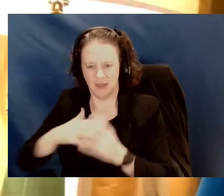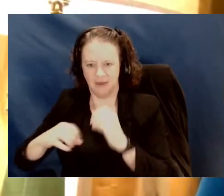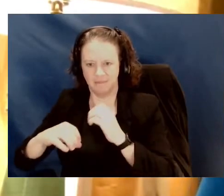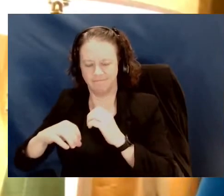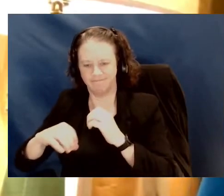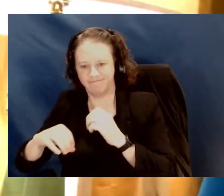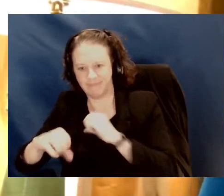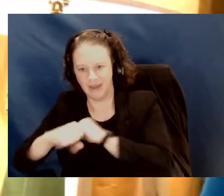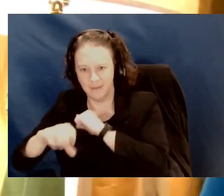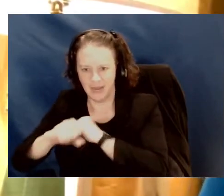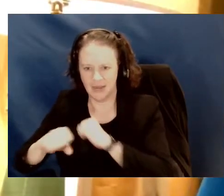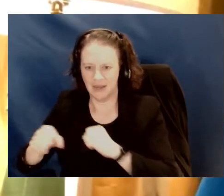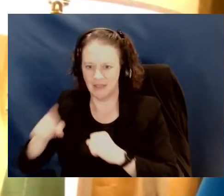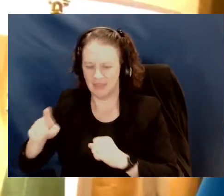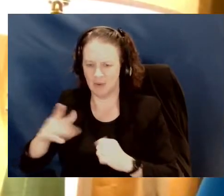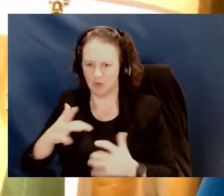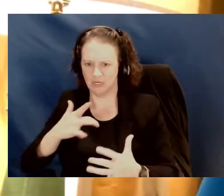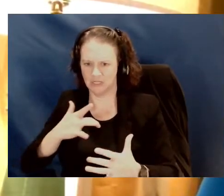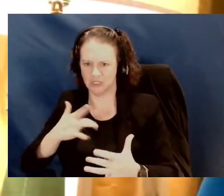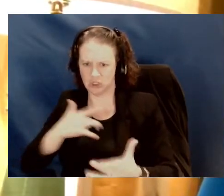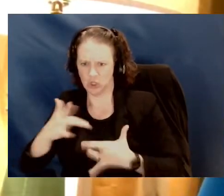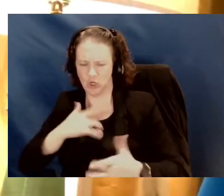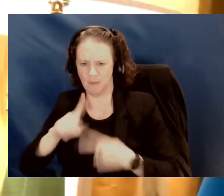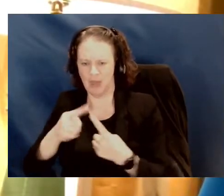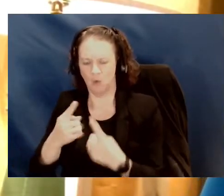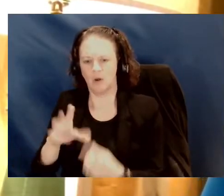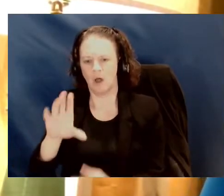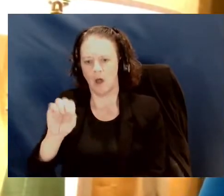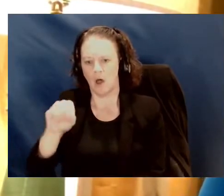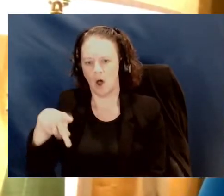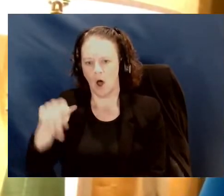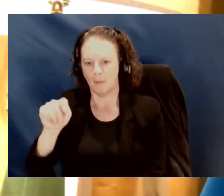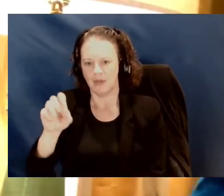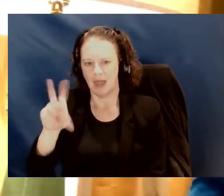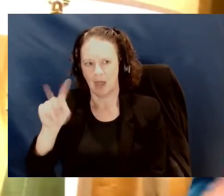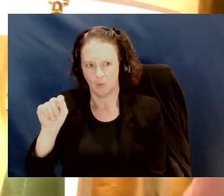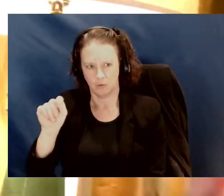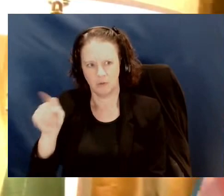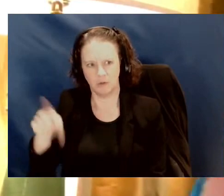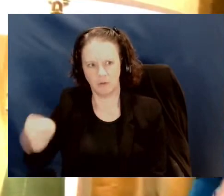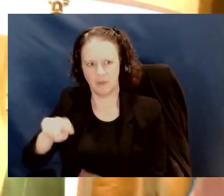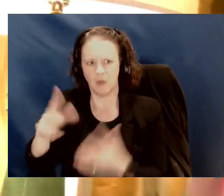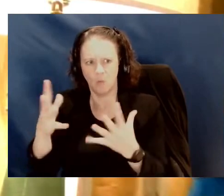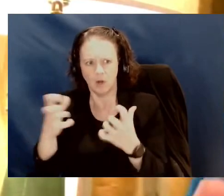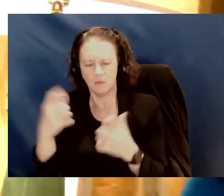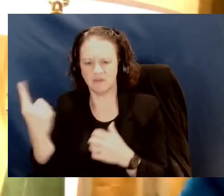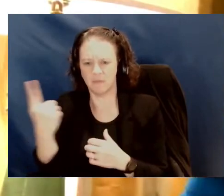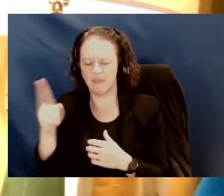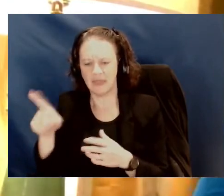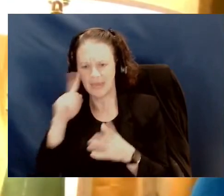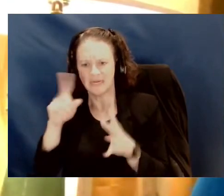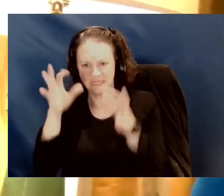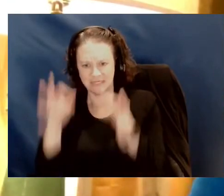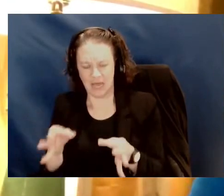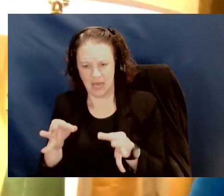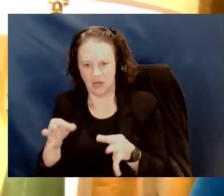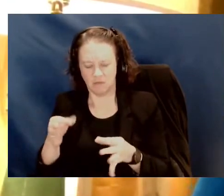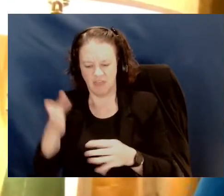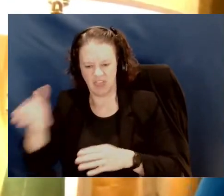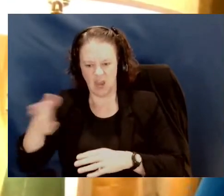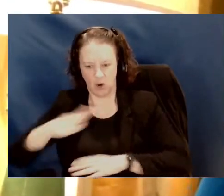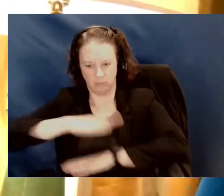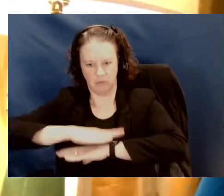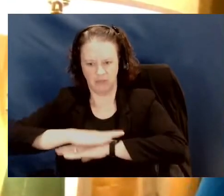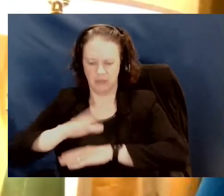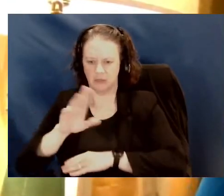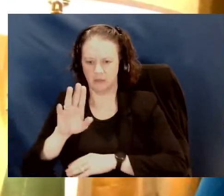concerned about the opt-out, and they wanted it to be something they could decide at the counter at the DMV